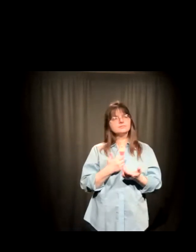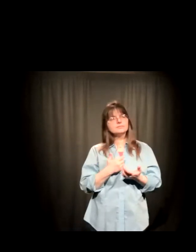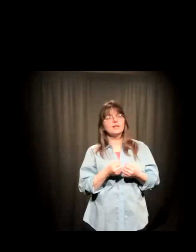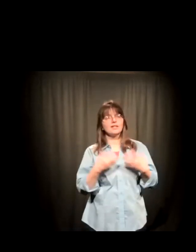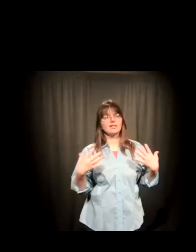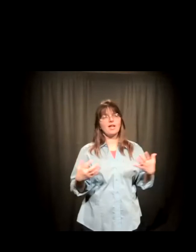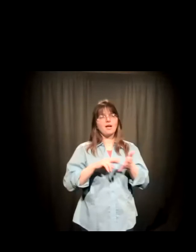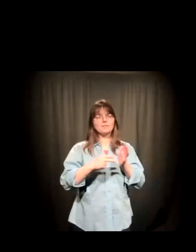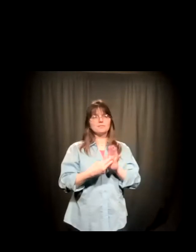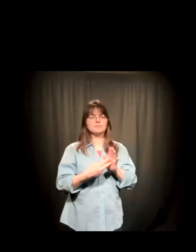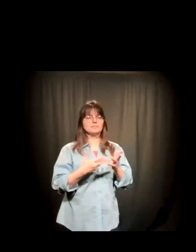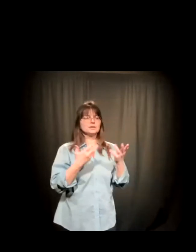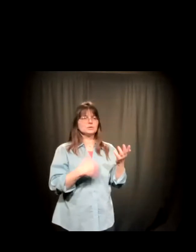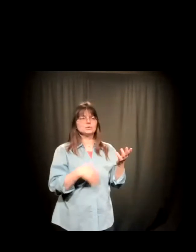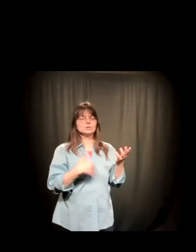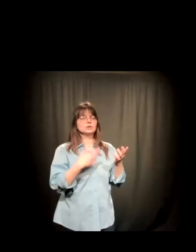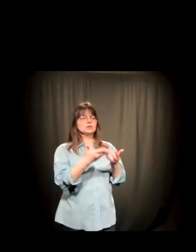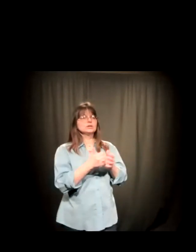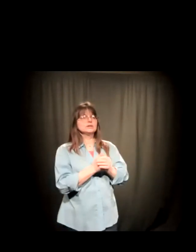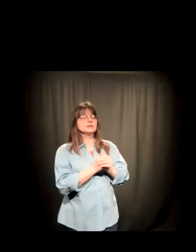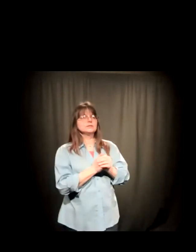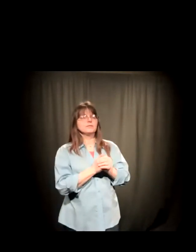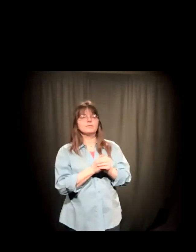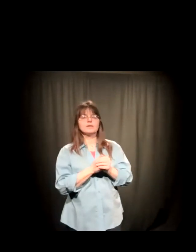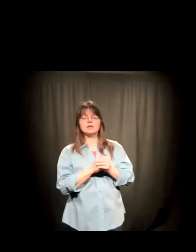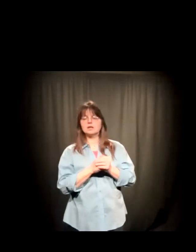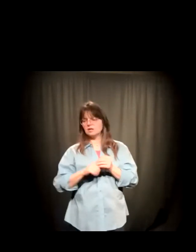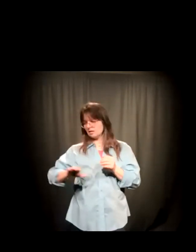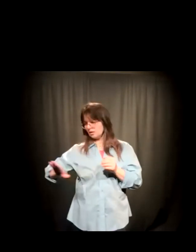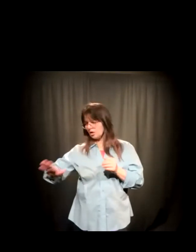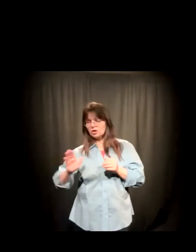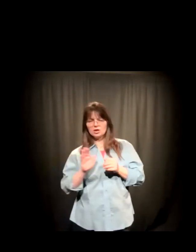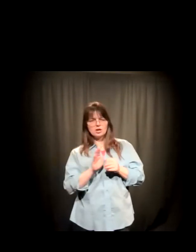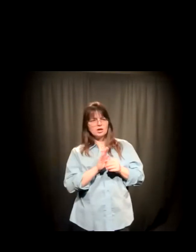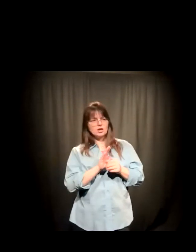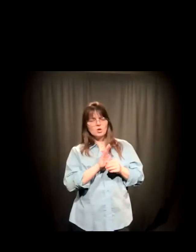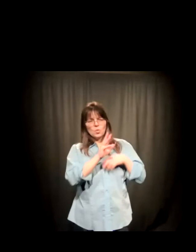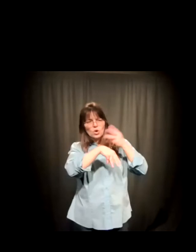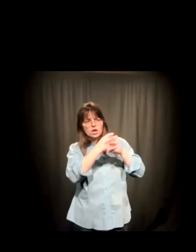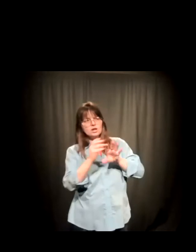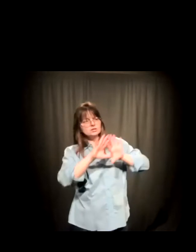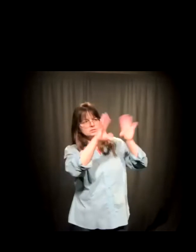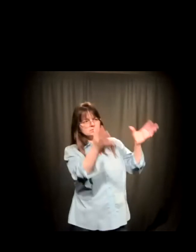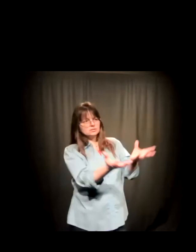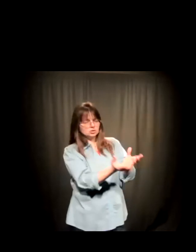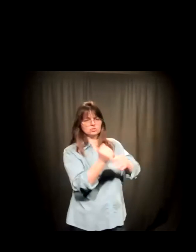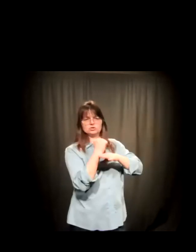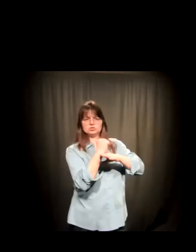In her world, she was firm, strong, steady. But here in the hospital, things were different.